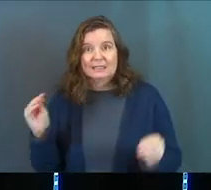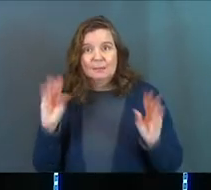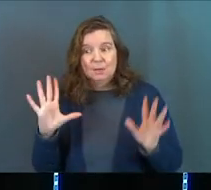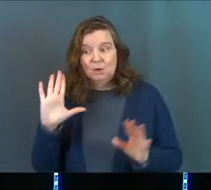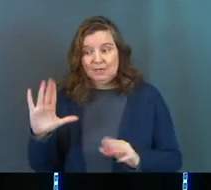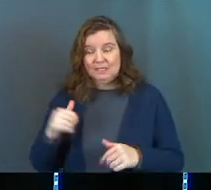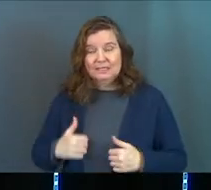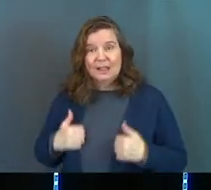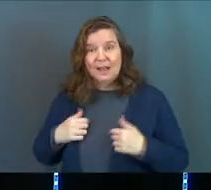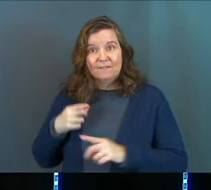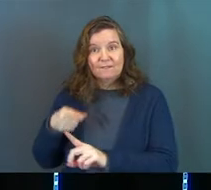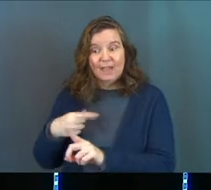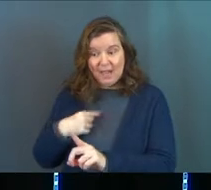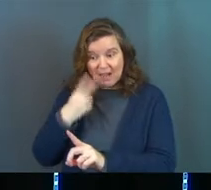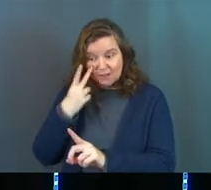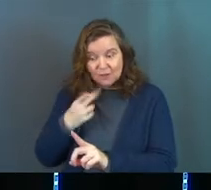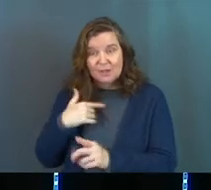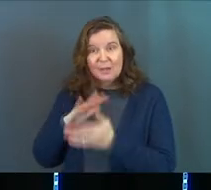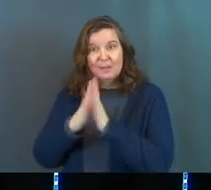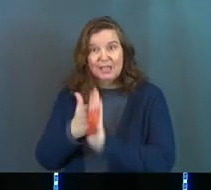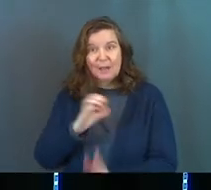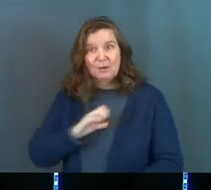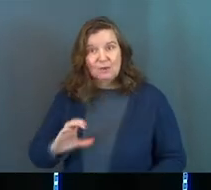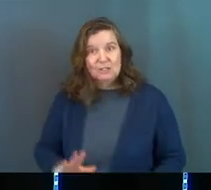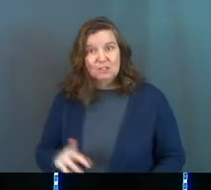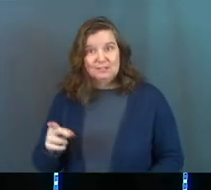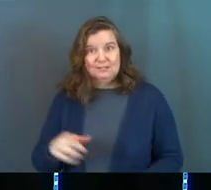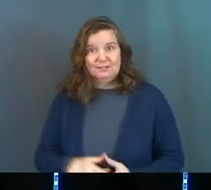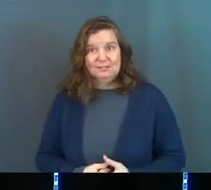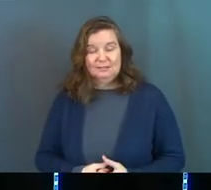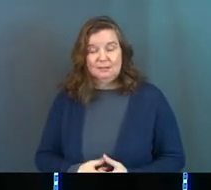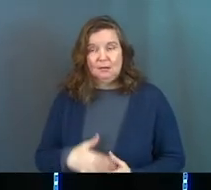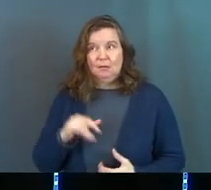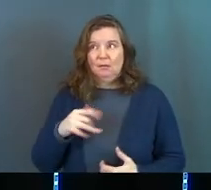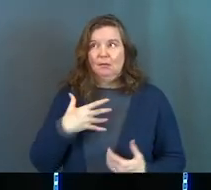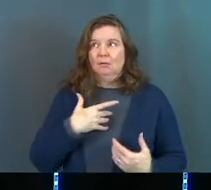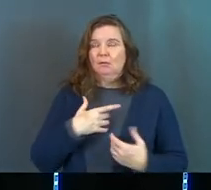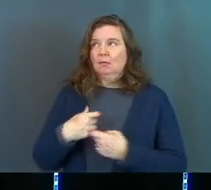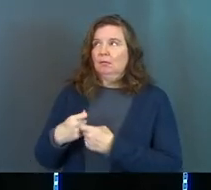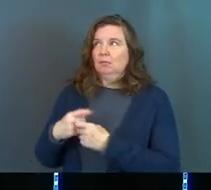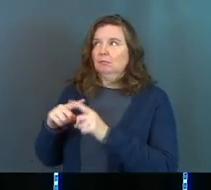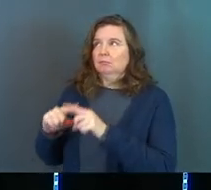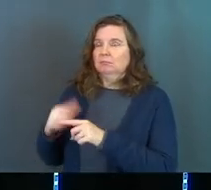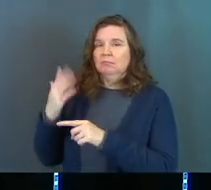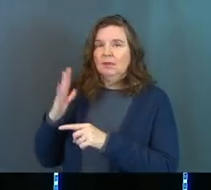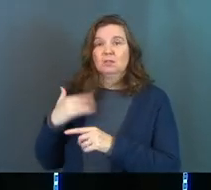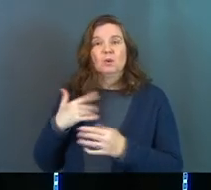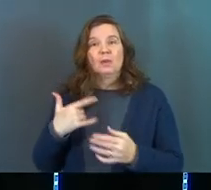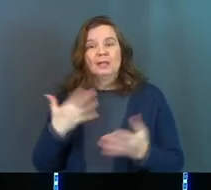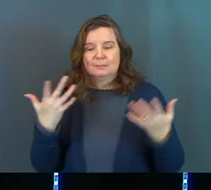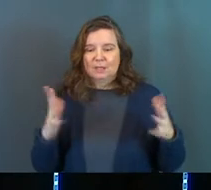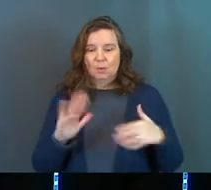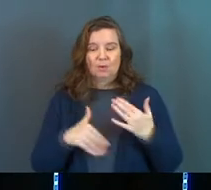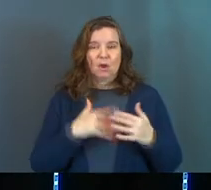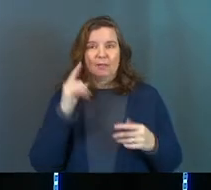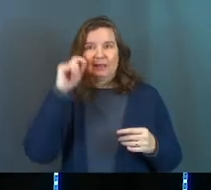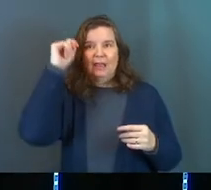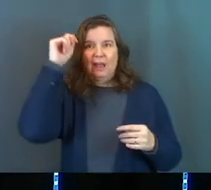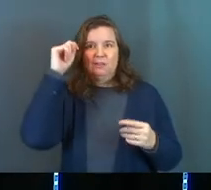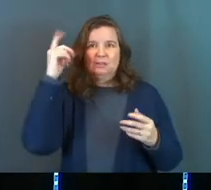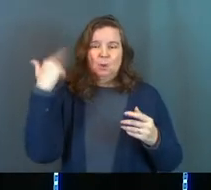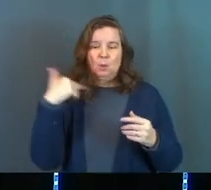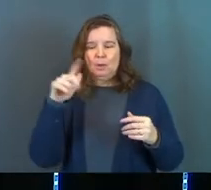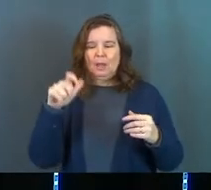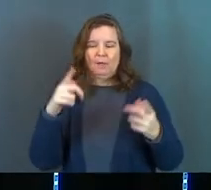miracle in his life. And I saw him become a Christian. So let's be done with all the theology of